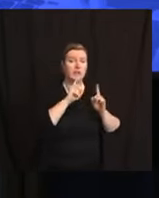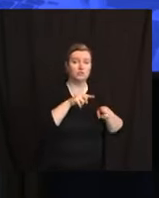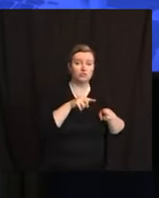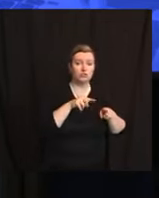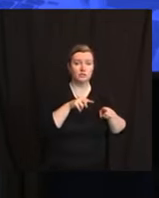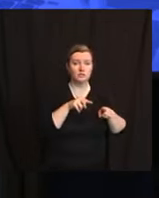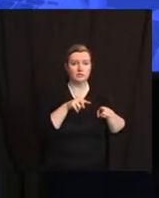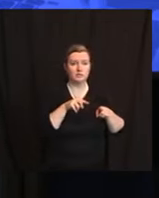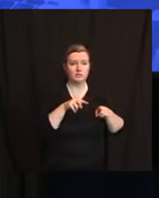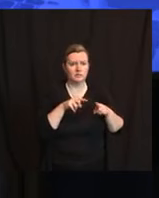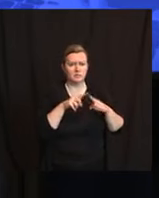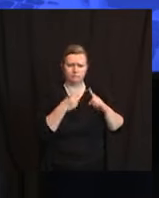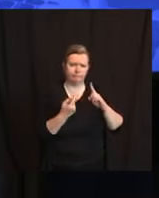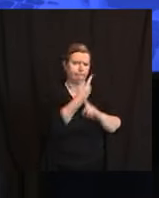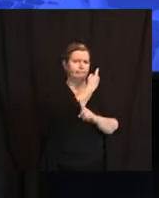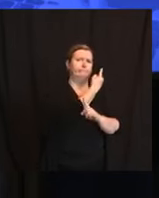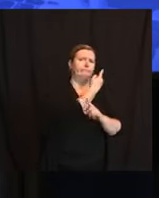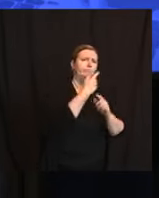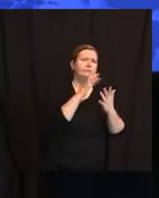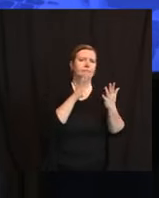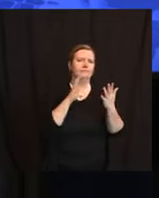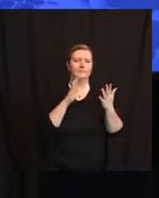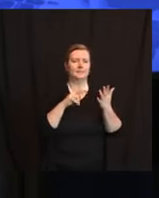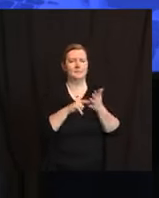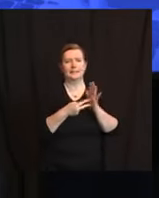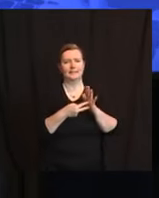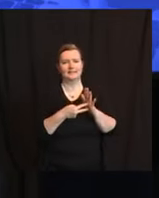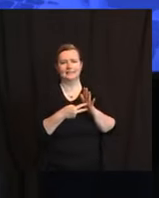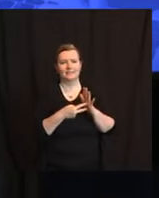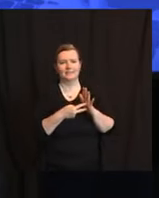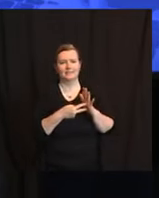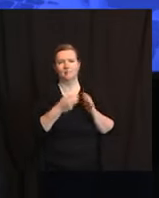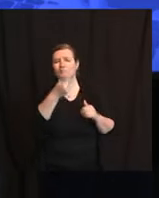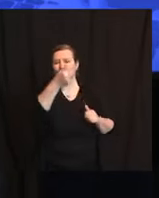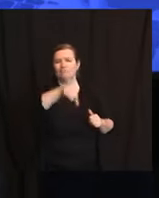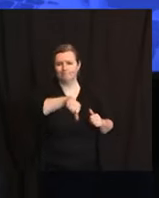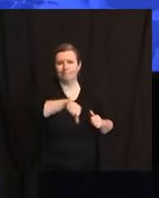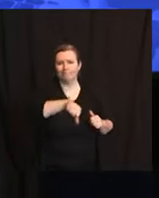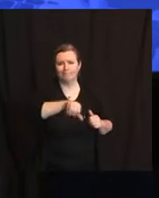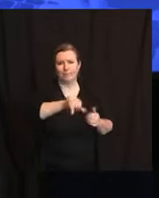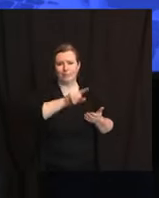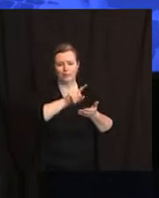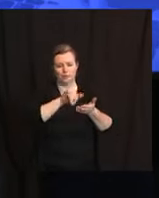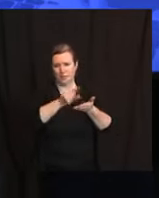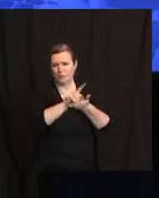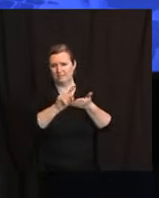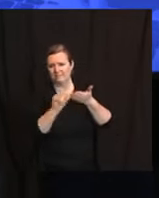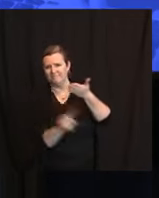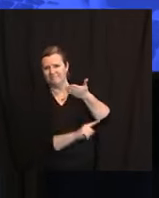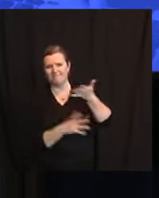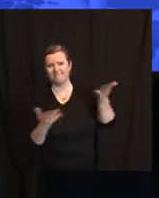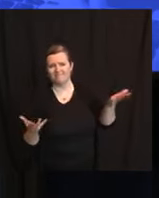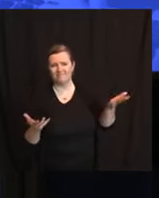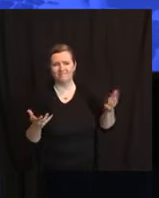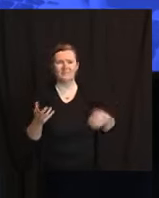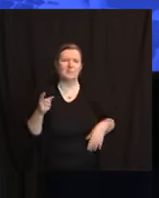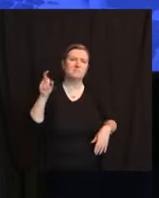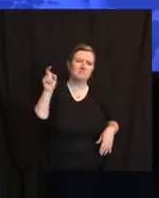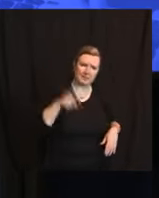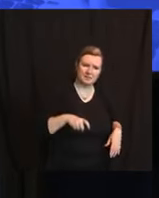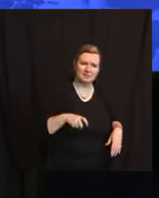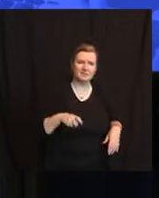lengths for me being here, putting out press releases, putting out, basically, they need to attest that they've read the information about each